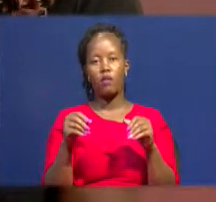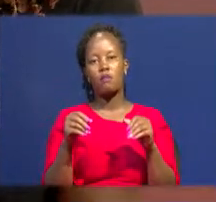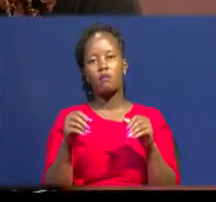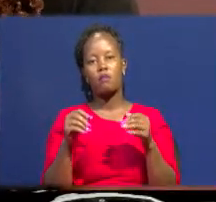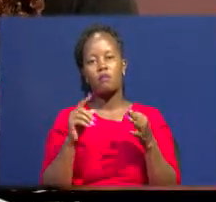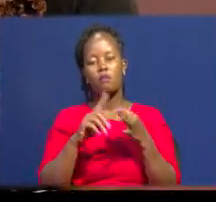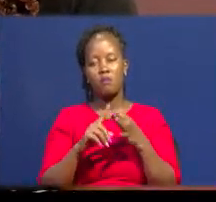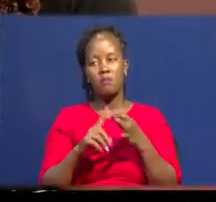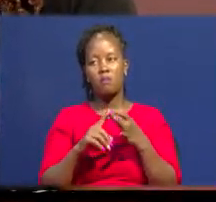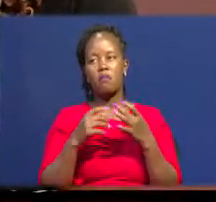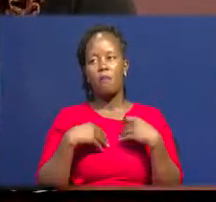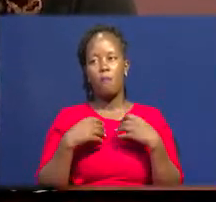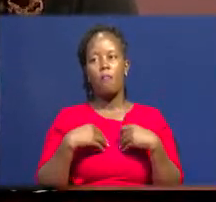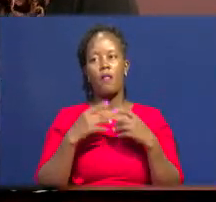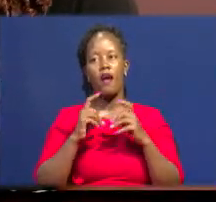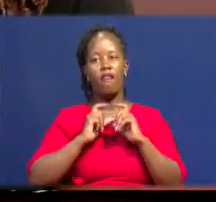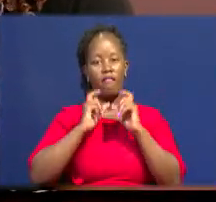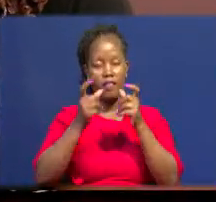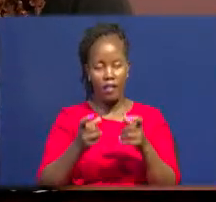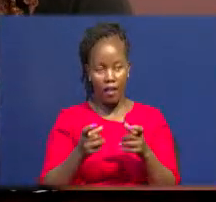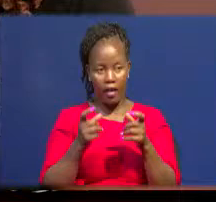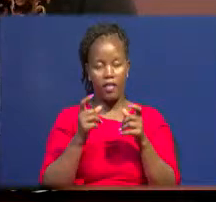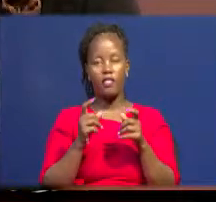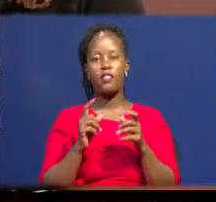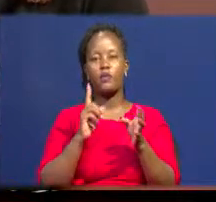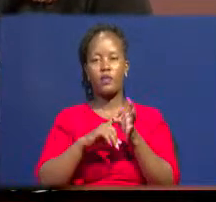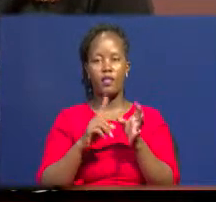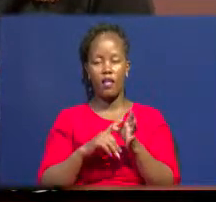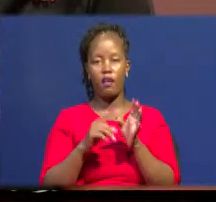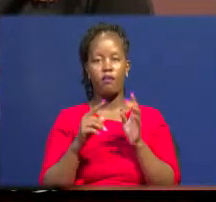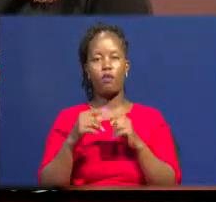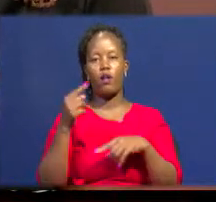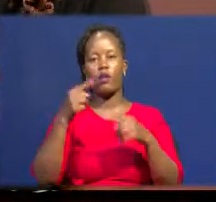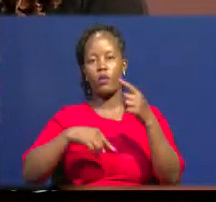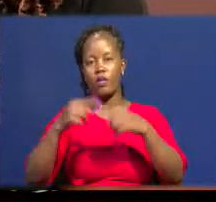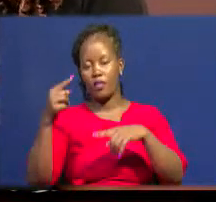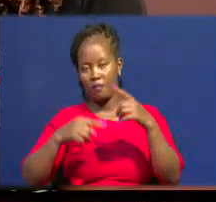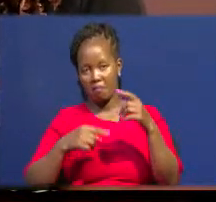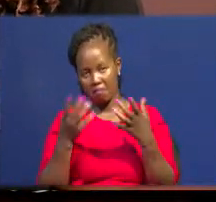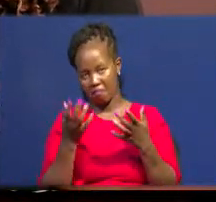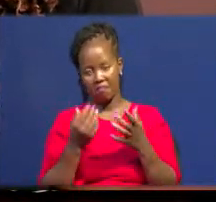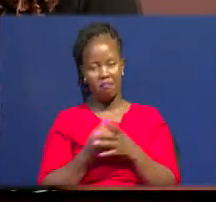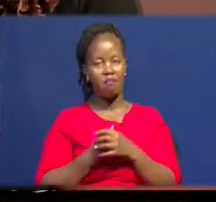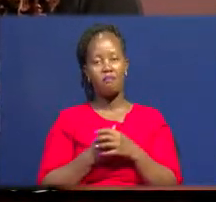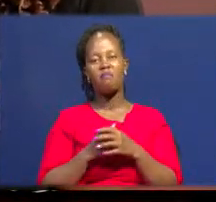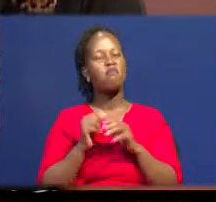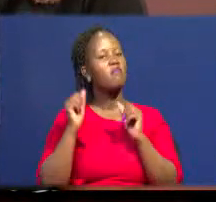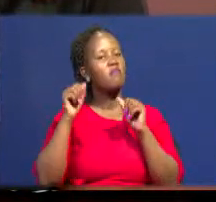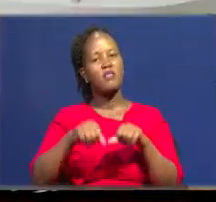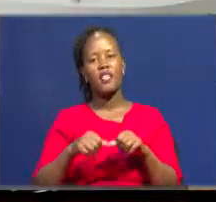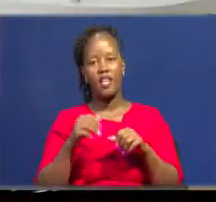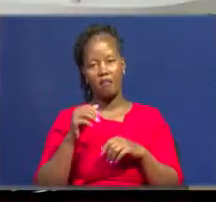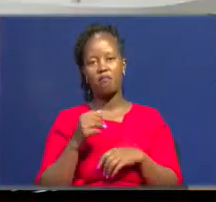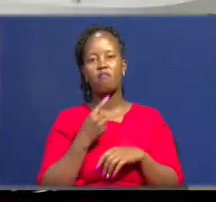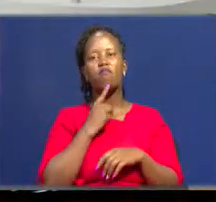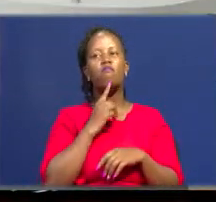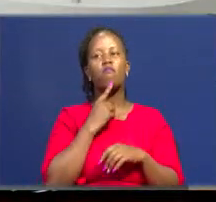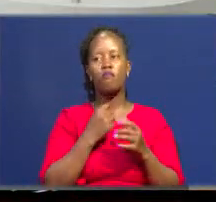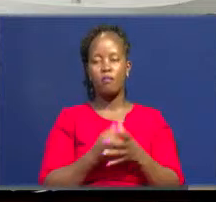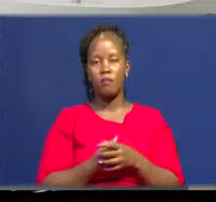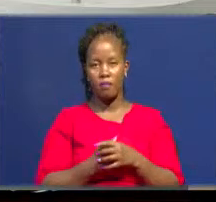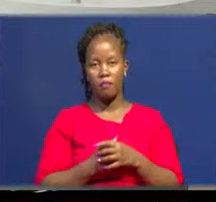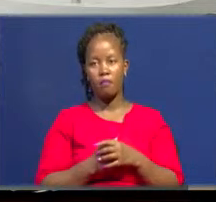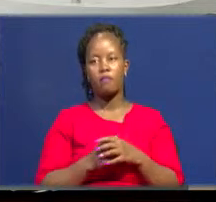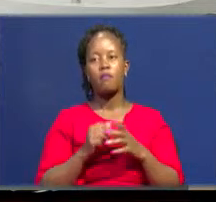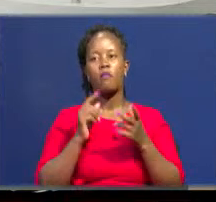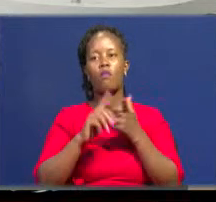There is talent. There is sports being played. Mm-hmm. So why not? Okay. We have